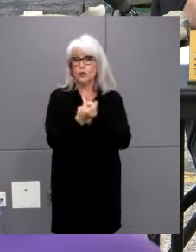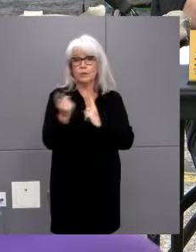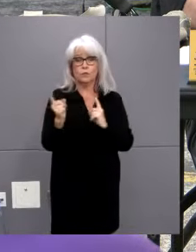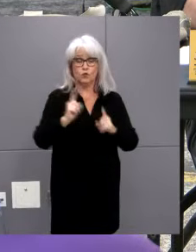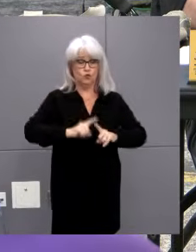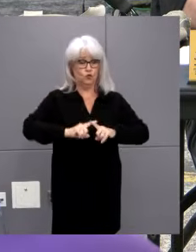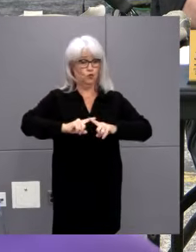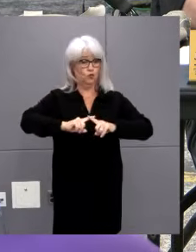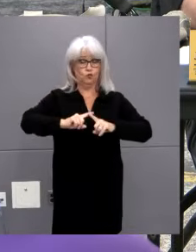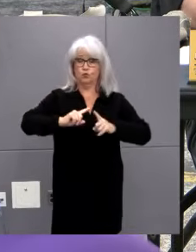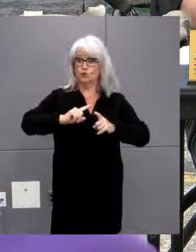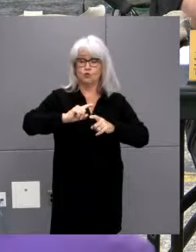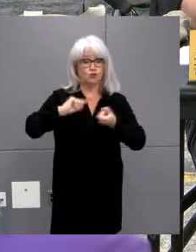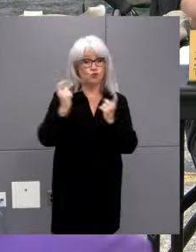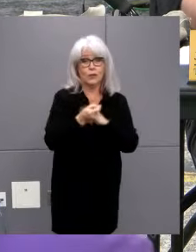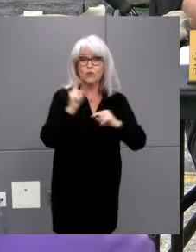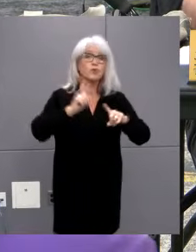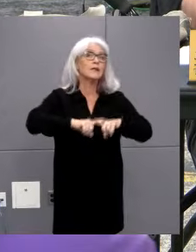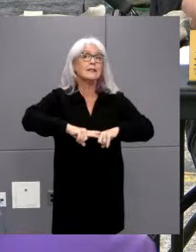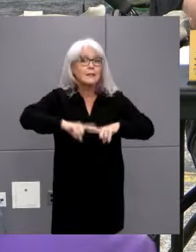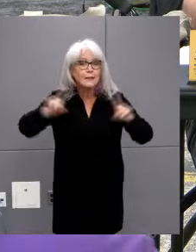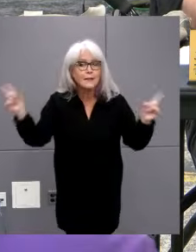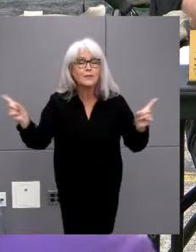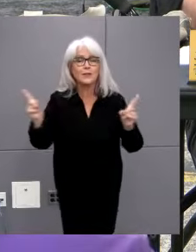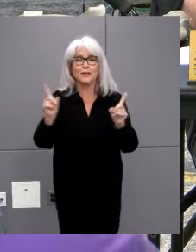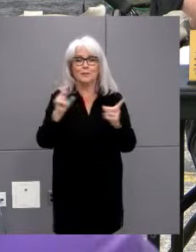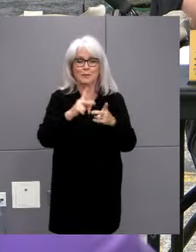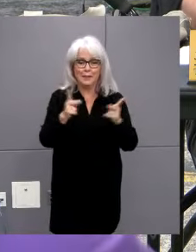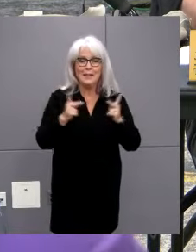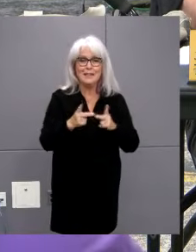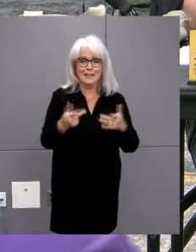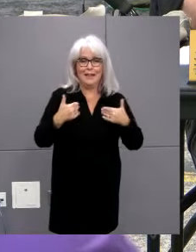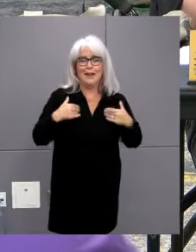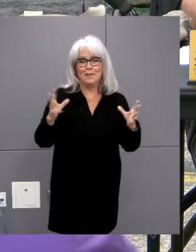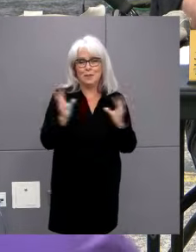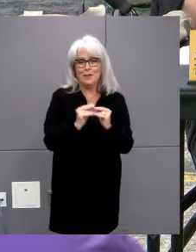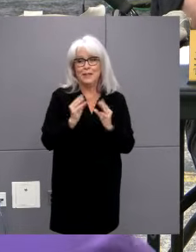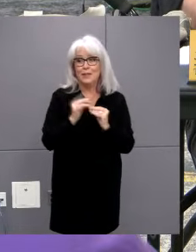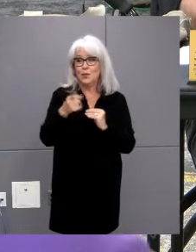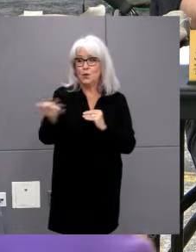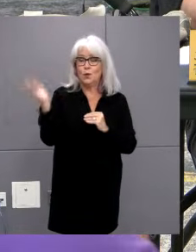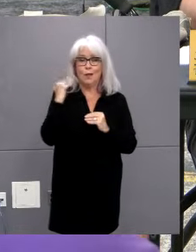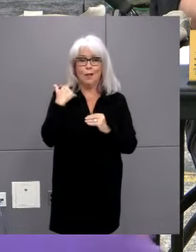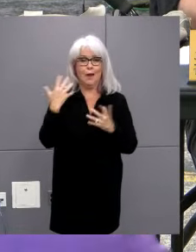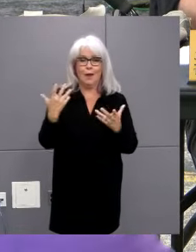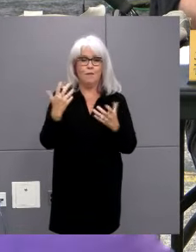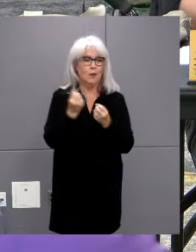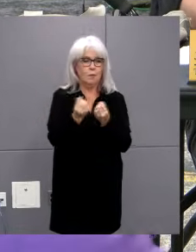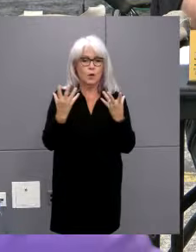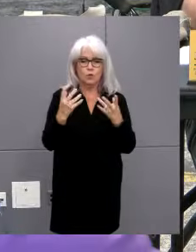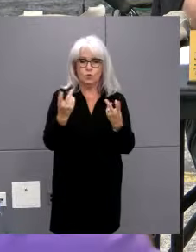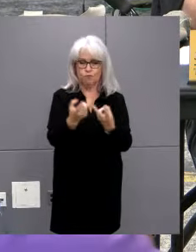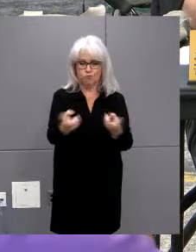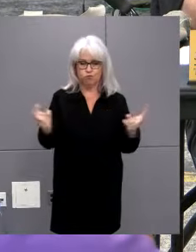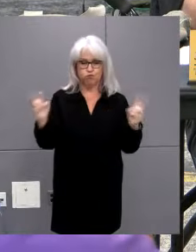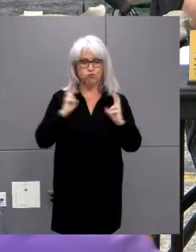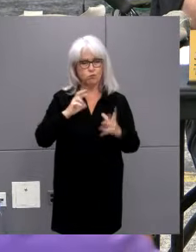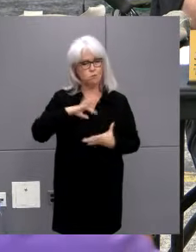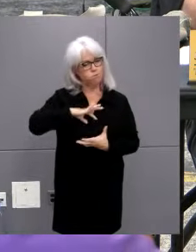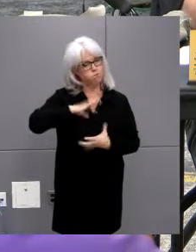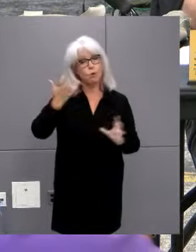Okay, if you don't, you're just going to be fighting this battle on a repetitive basis, and you're going to wind up with a bunch of people sitting around this table that are going to be really